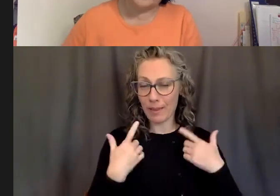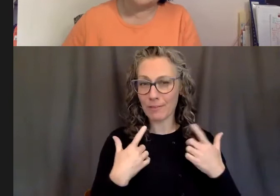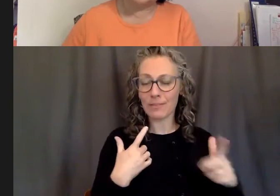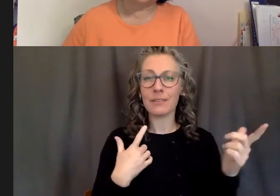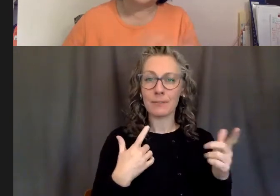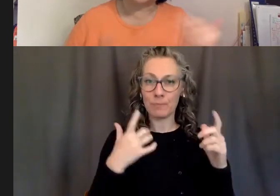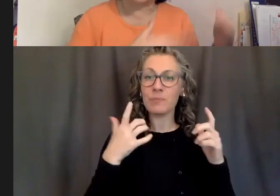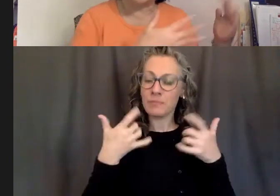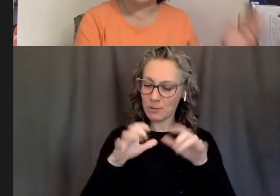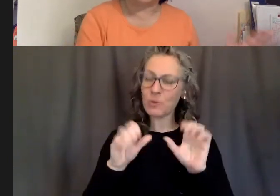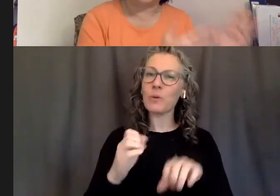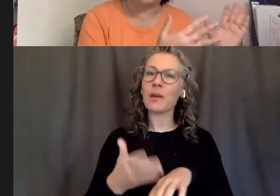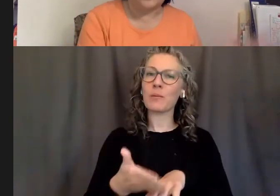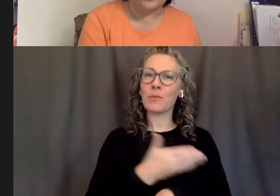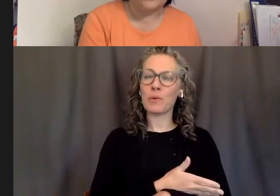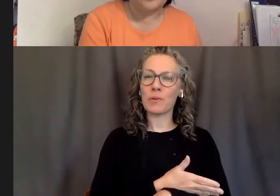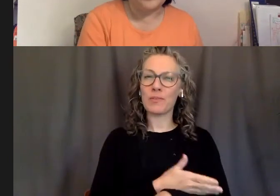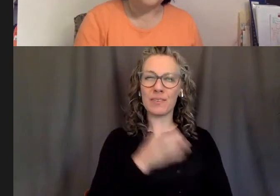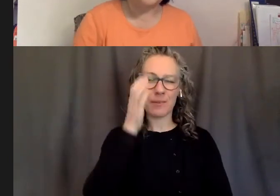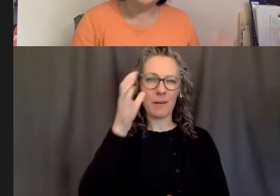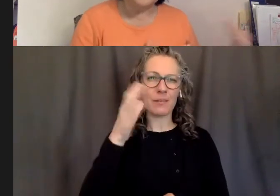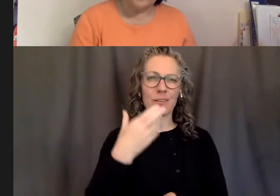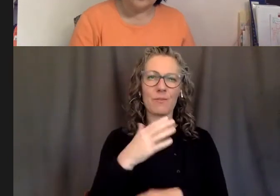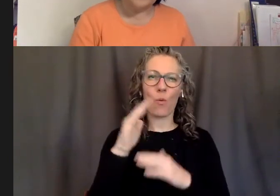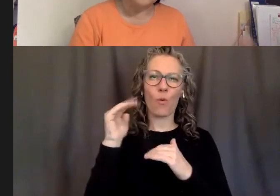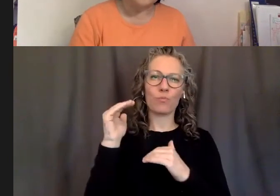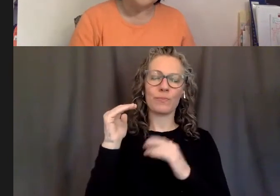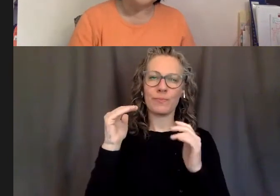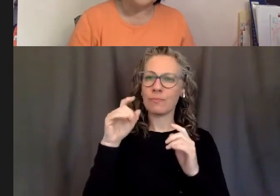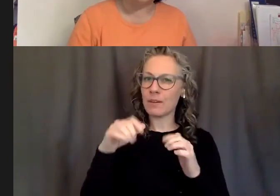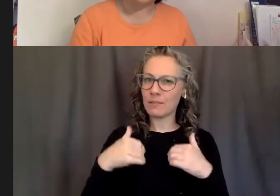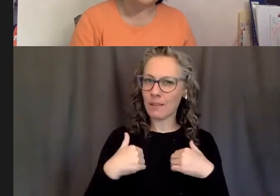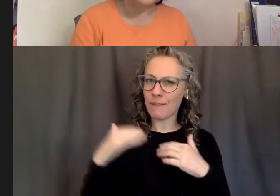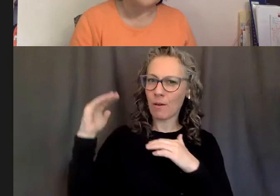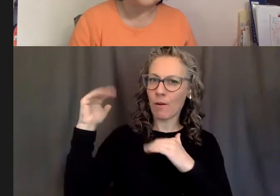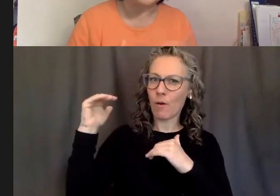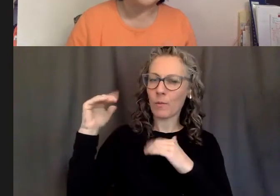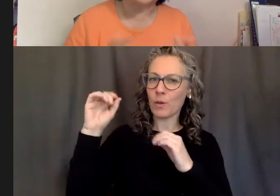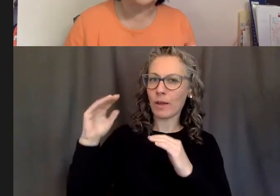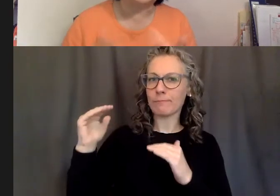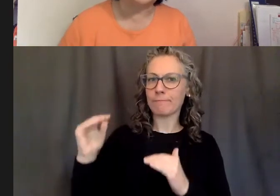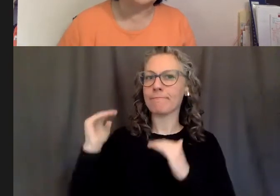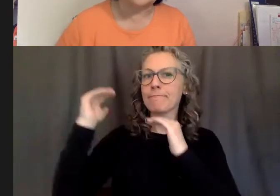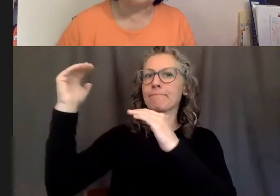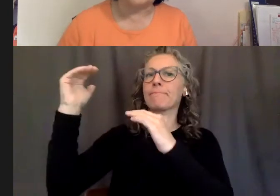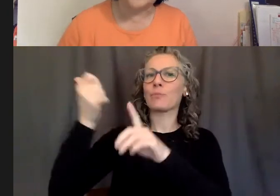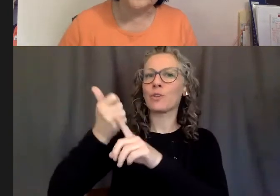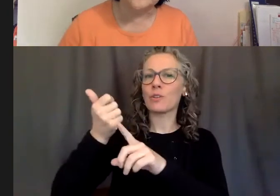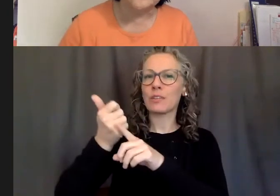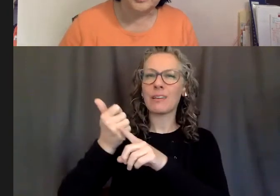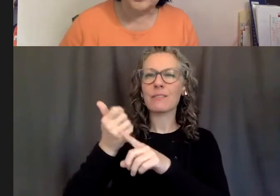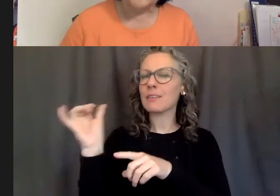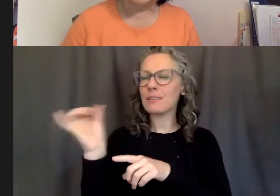it better, just like the concept of hope. You must have hope in order to elevate yourself, just like this concept of